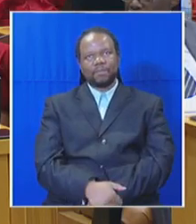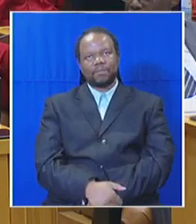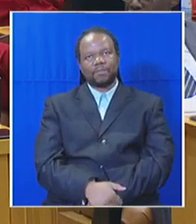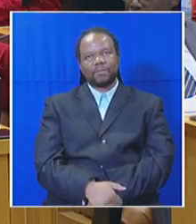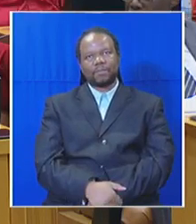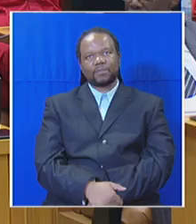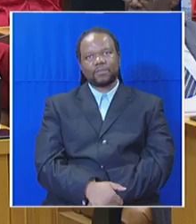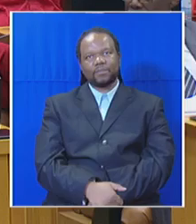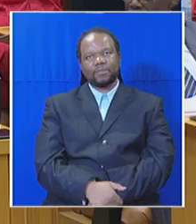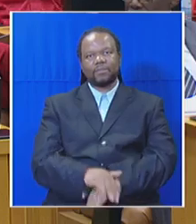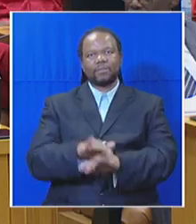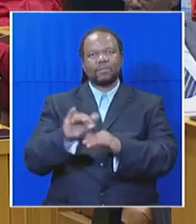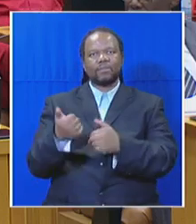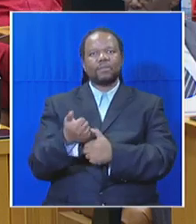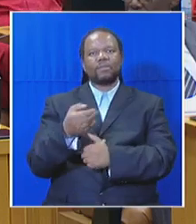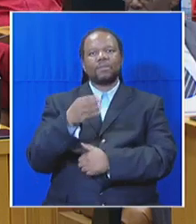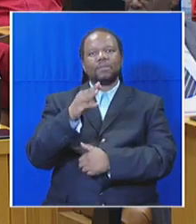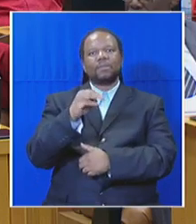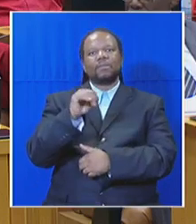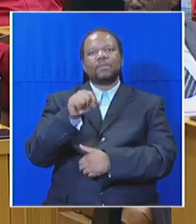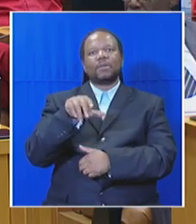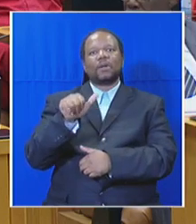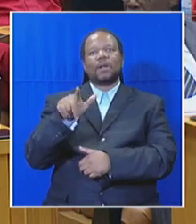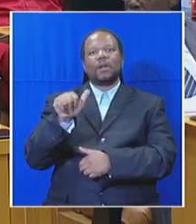The Honorable Mukhalapa.